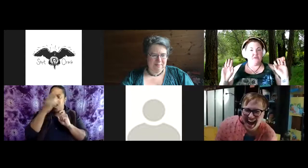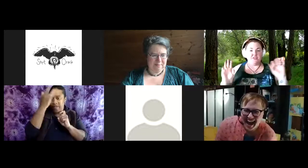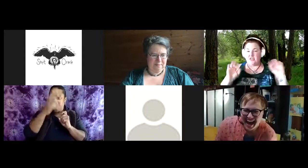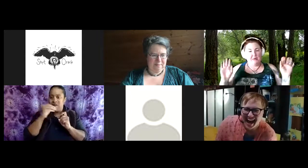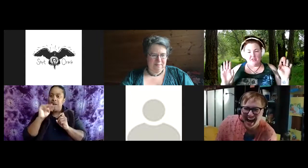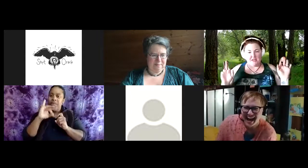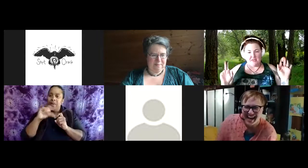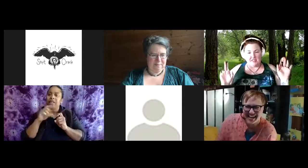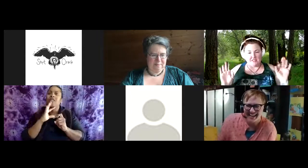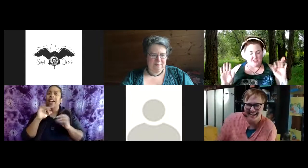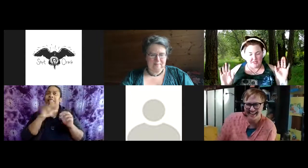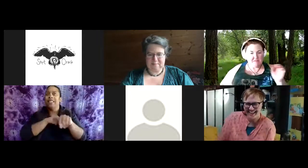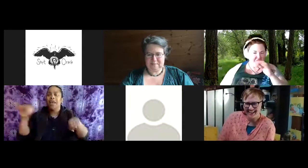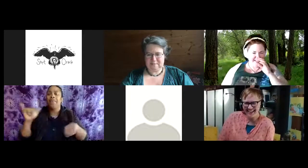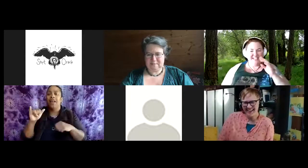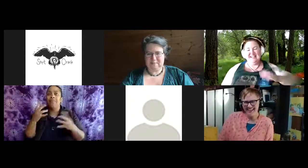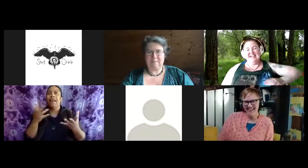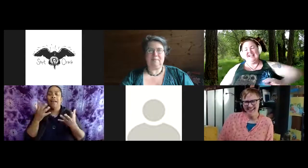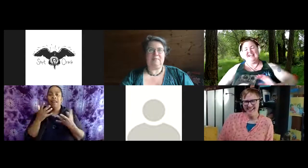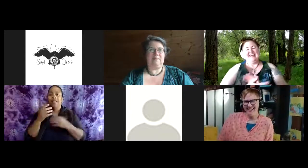Just so you know, it's gonna happen all night with us. It's fine.